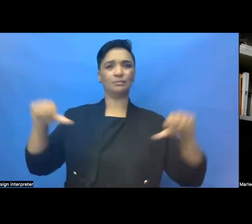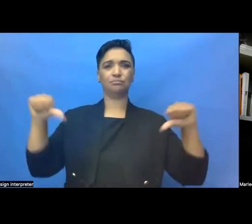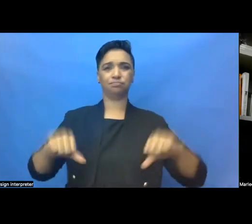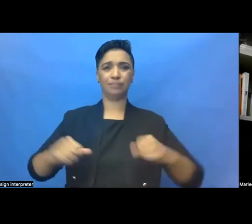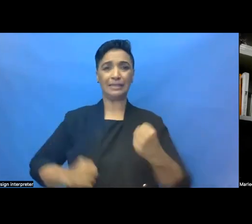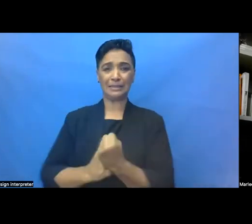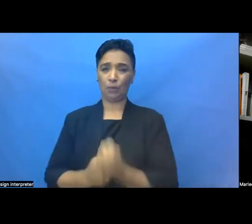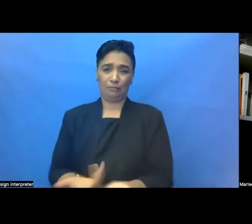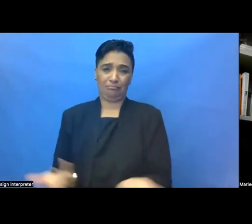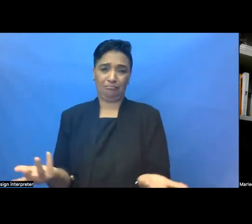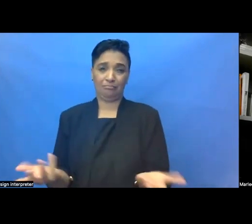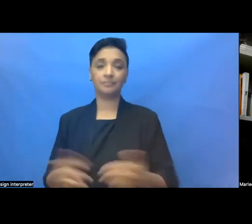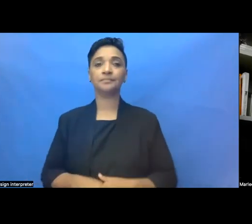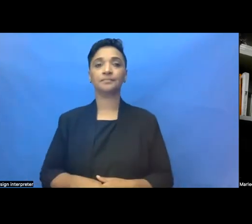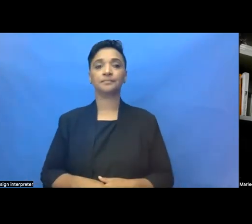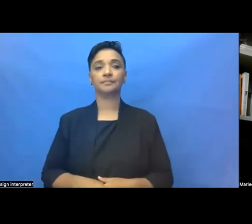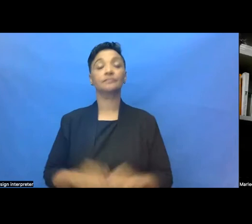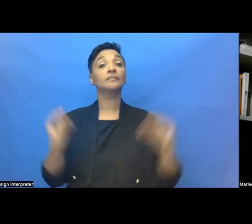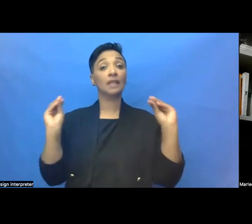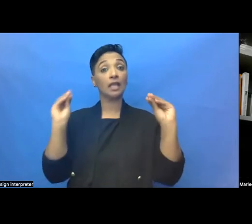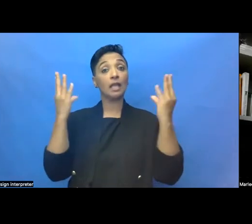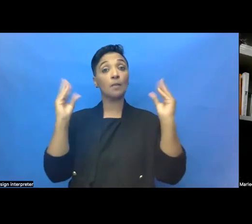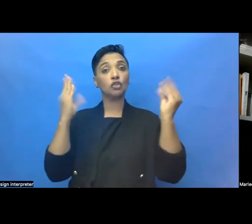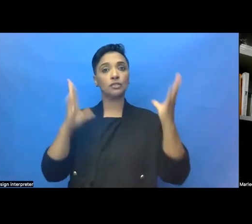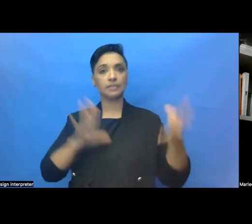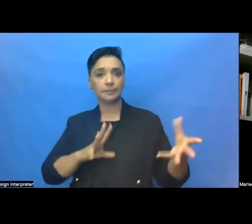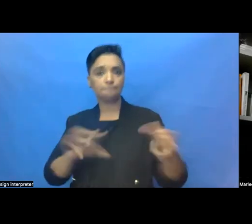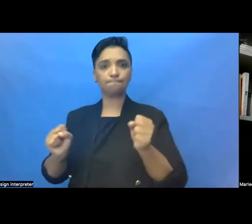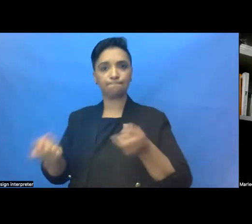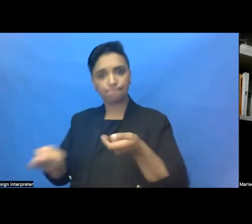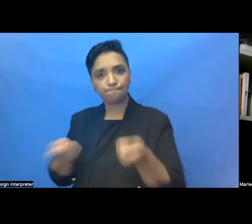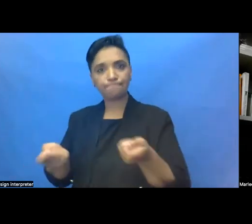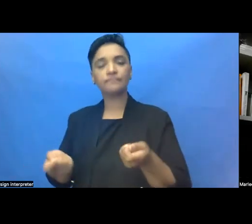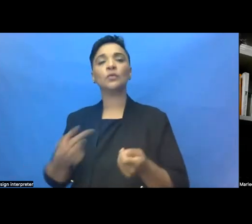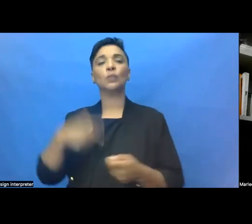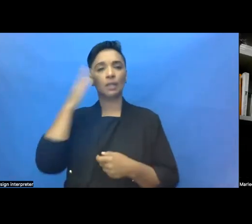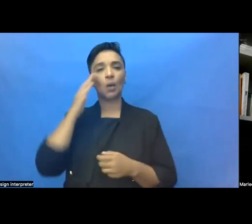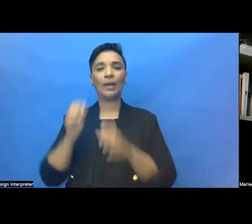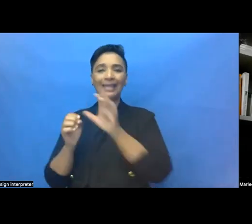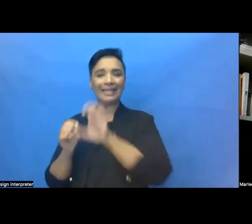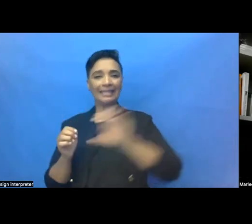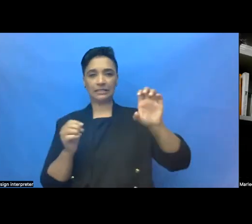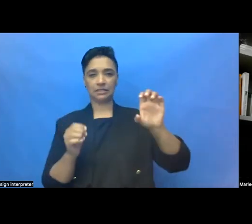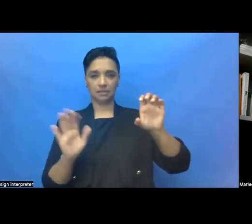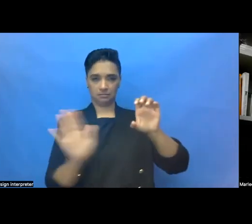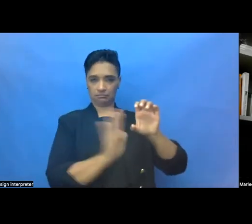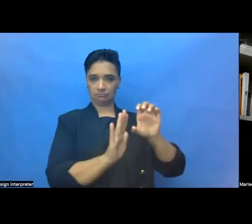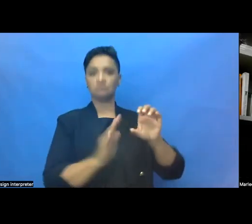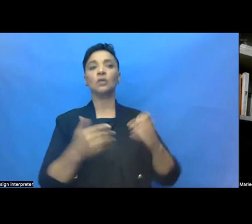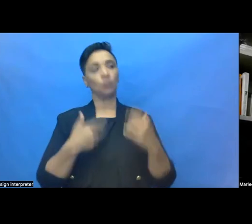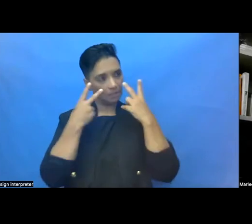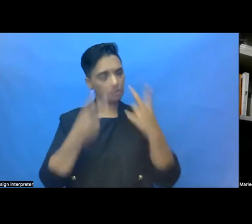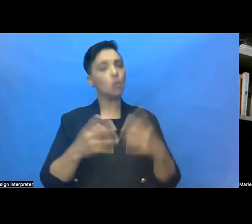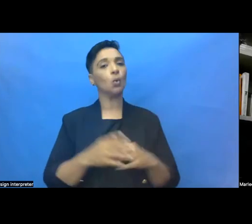terms of the emergency response at the moment, we know in the East that there are actors who have been able to